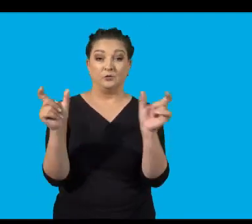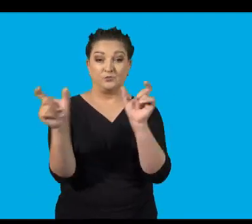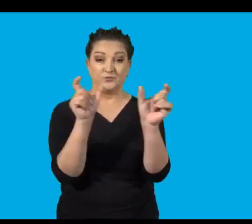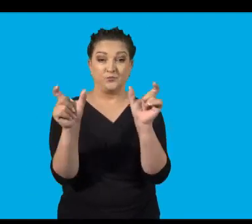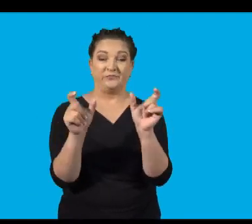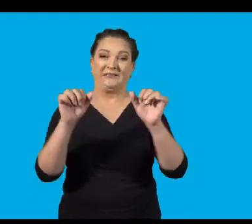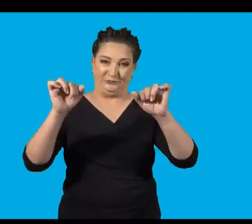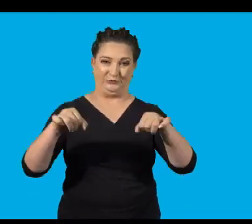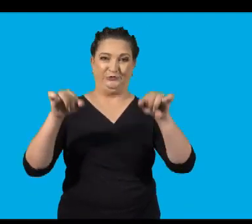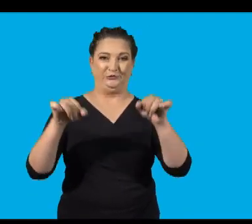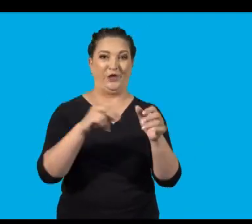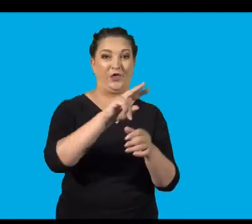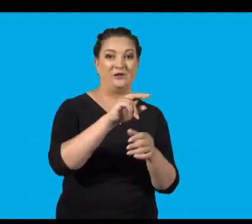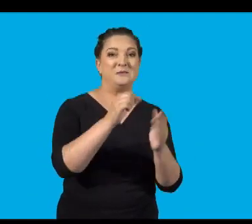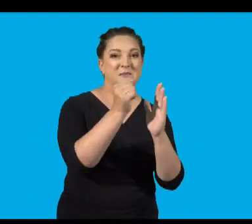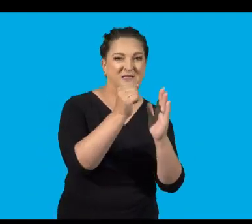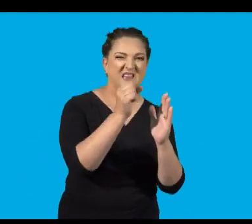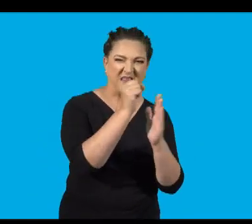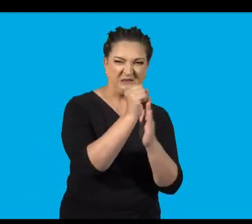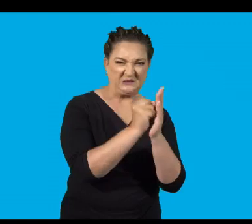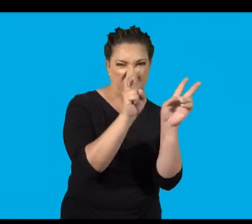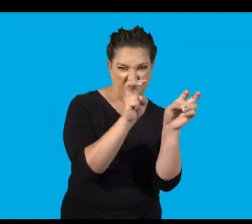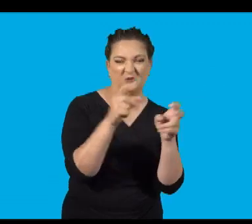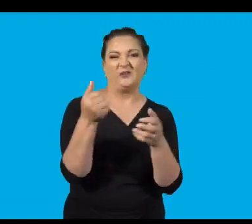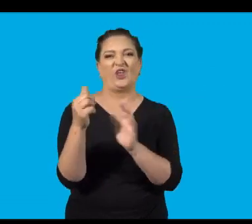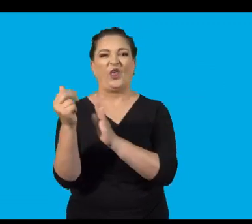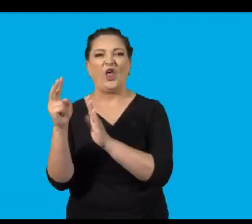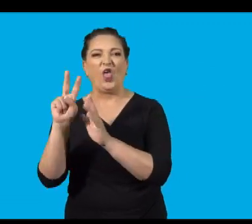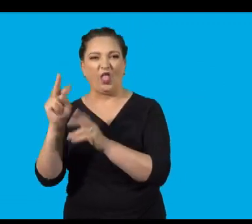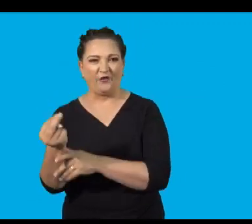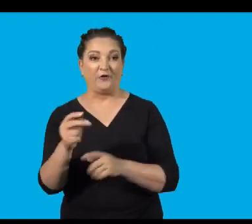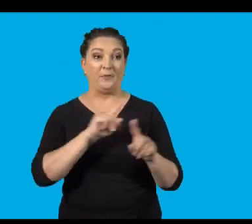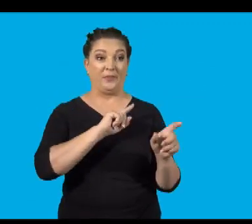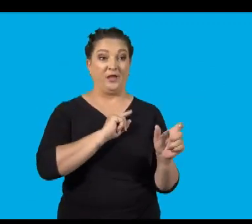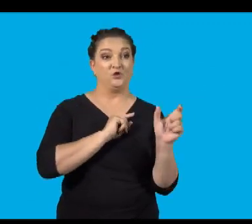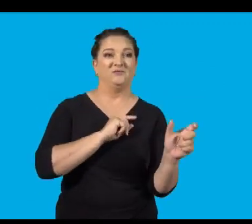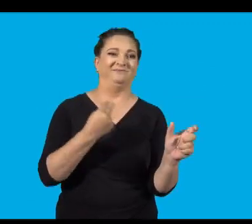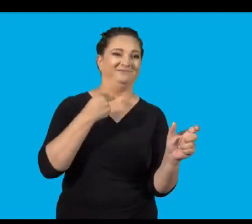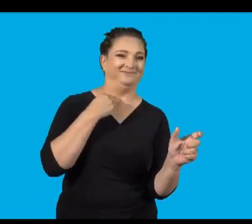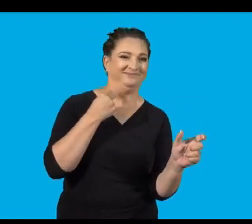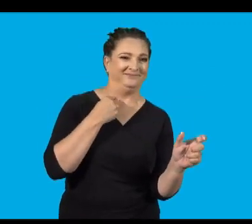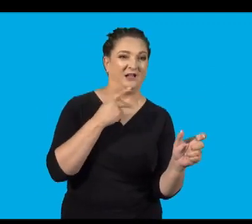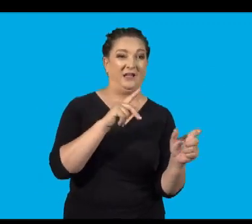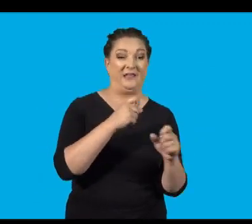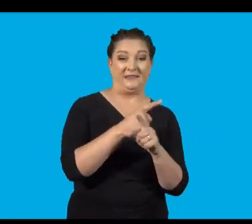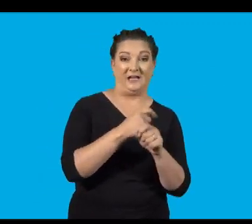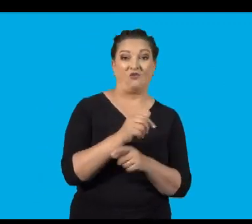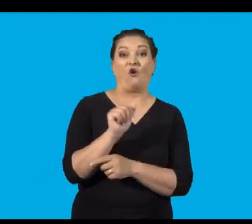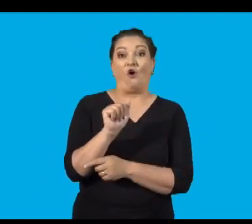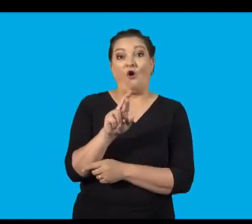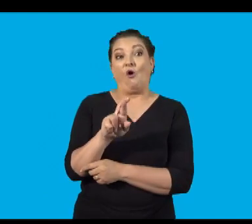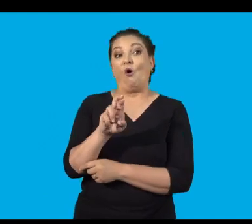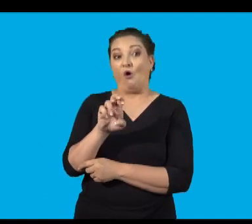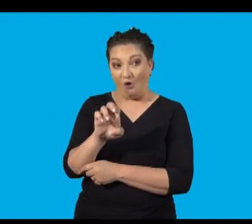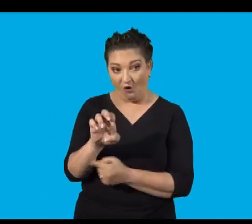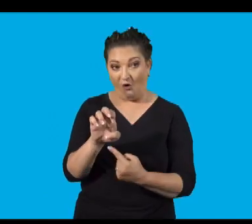between the subject and the verb. So in my response, the taxi fares, plural, are becoming instead